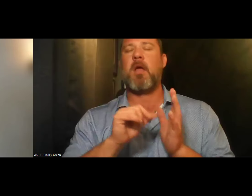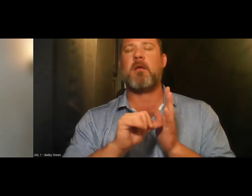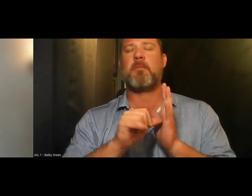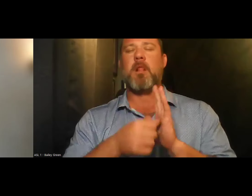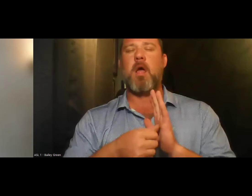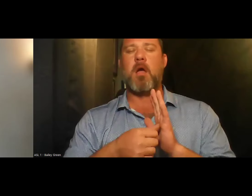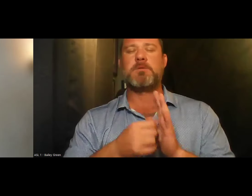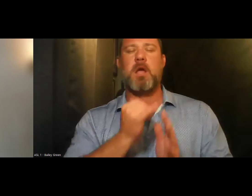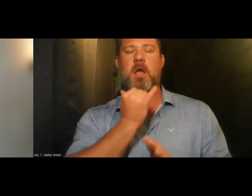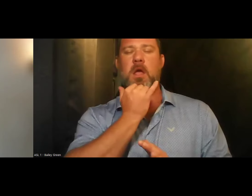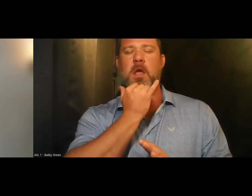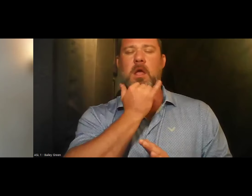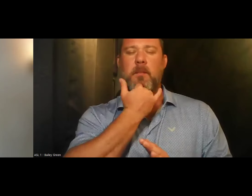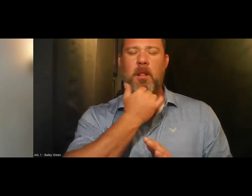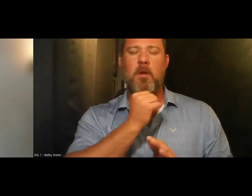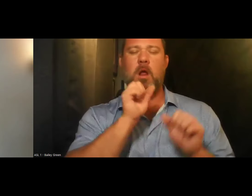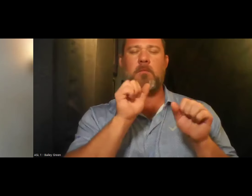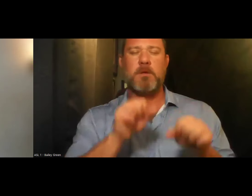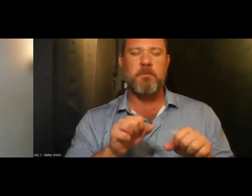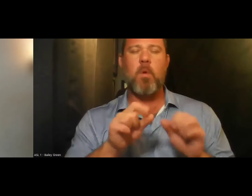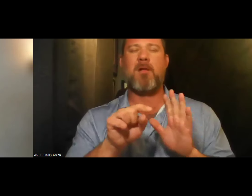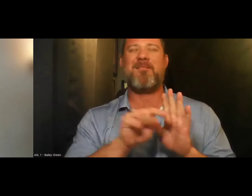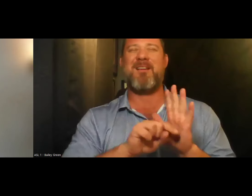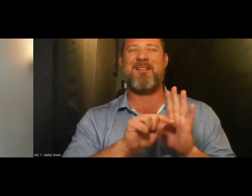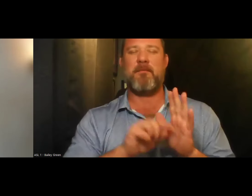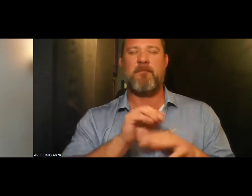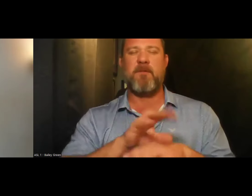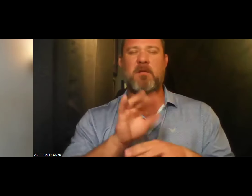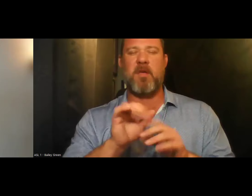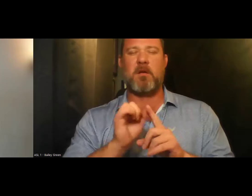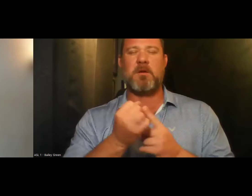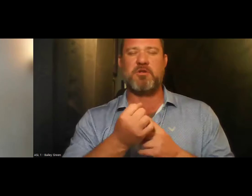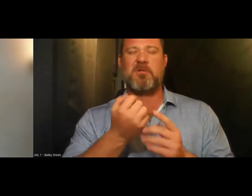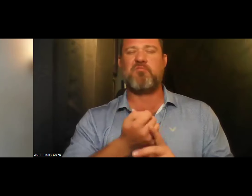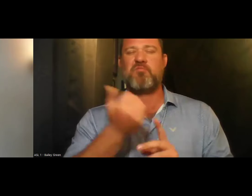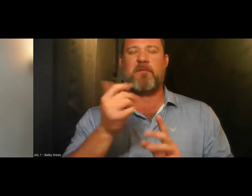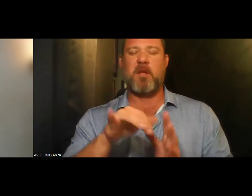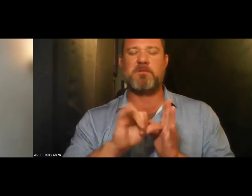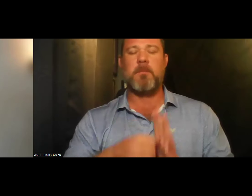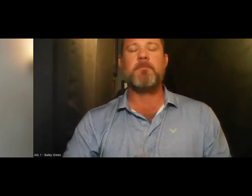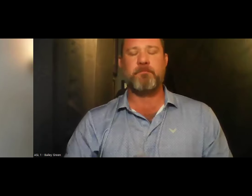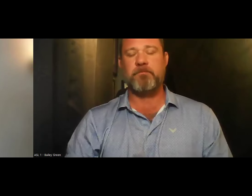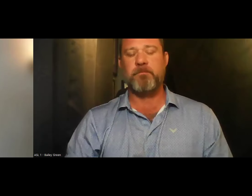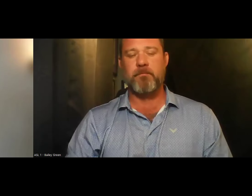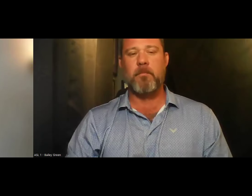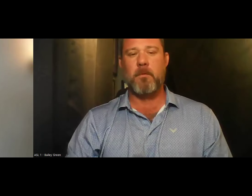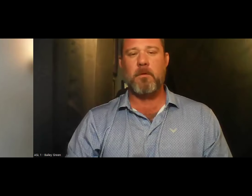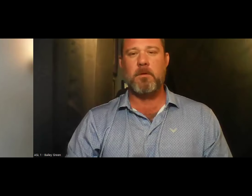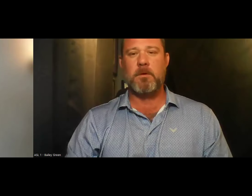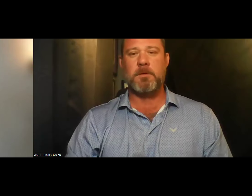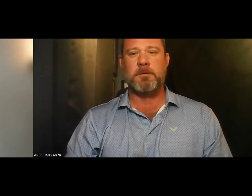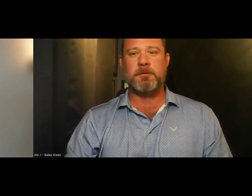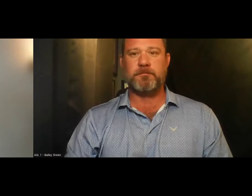potential inability or a negative effect of the condition. So it's really trying to get rid of any stigmas. And then